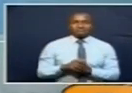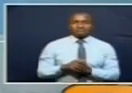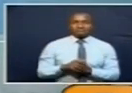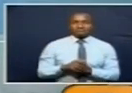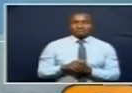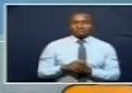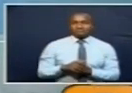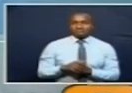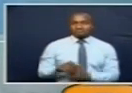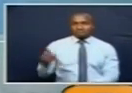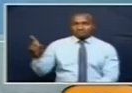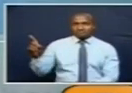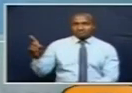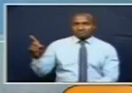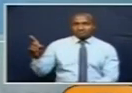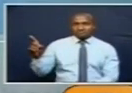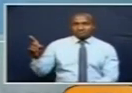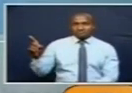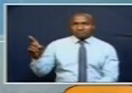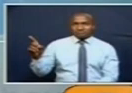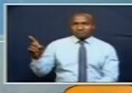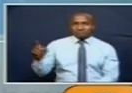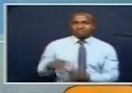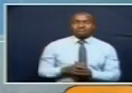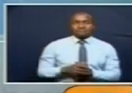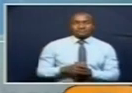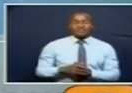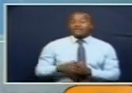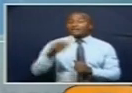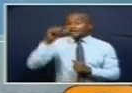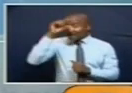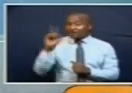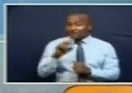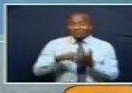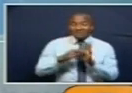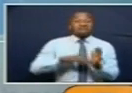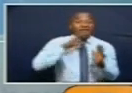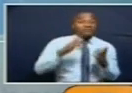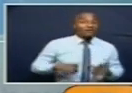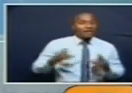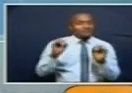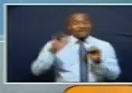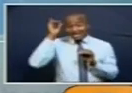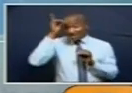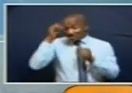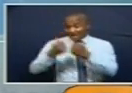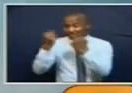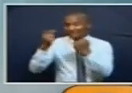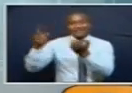Walters. Tim Joe saying, becoming a governor of Nairobi is a matter of life and death. What happened in Dagoretti must never happen again.